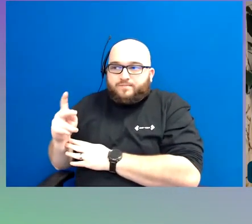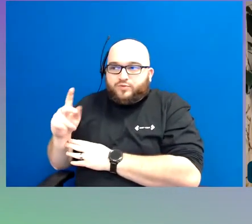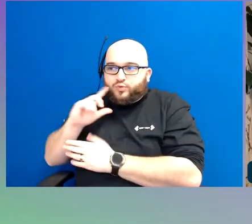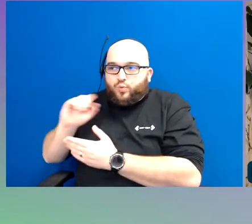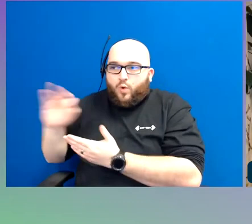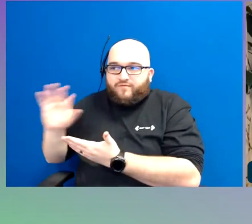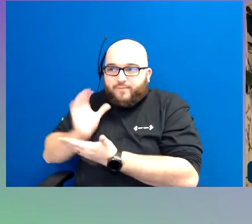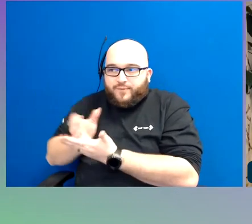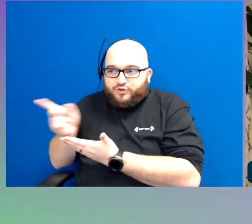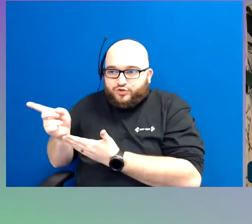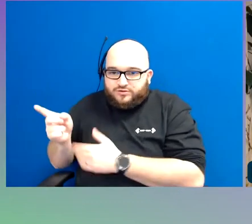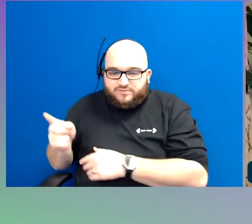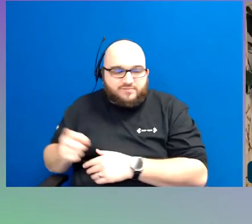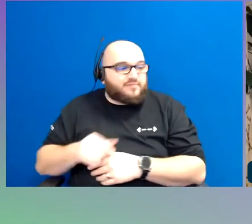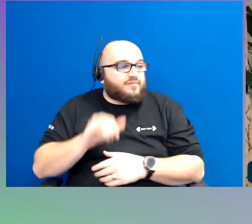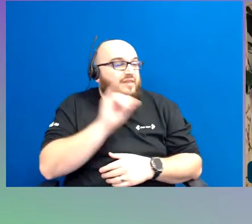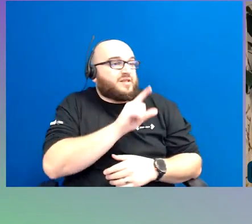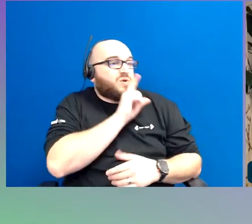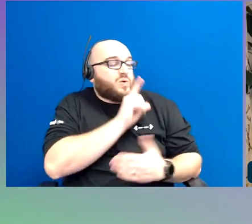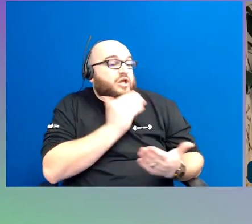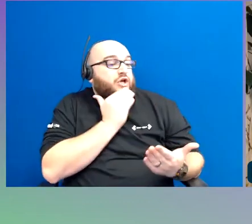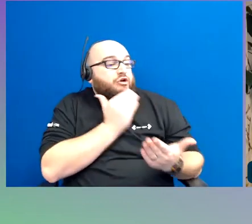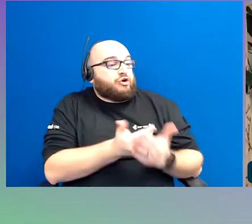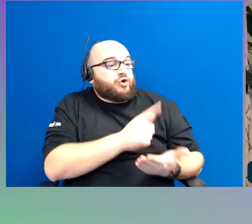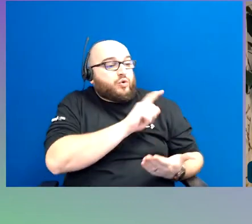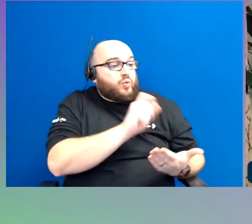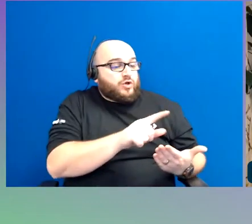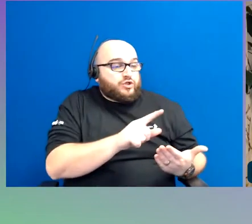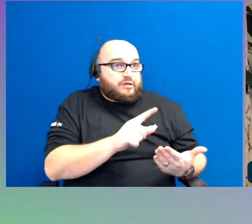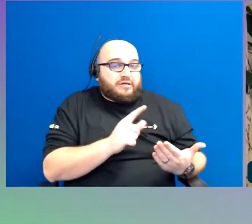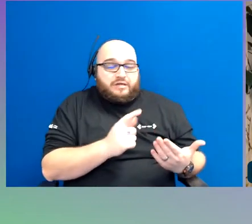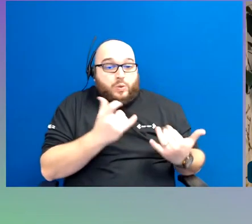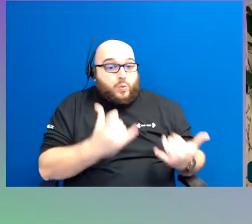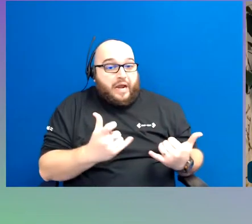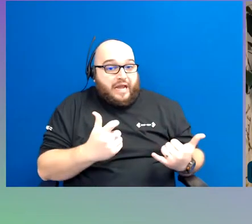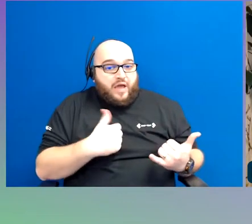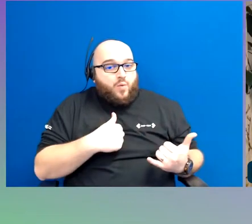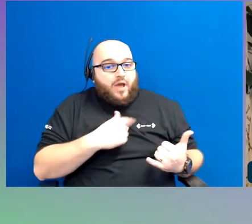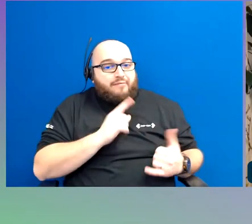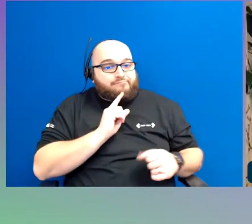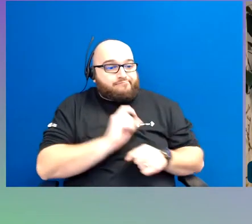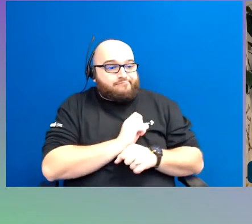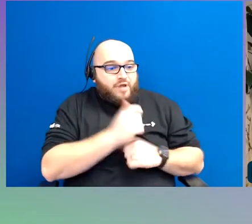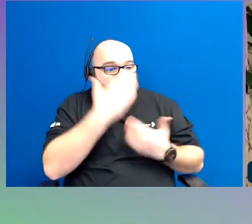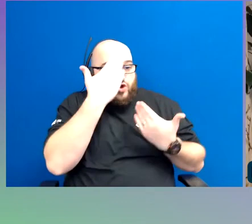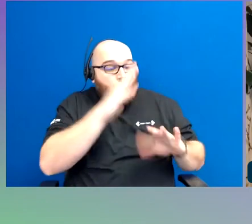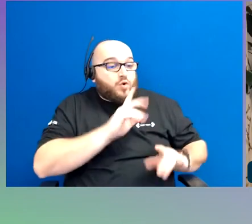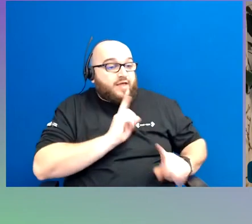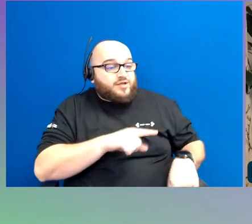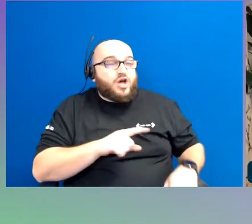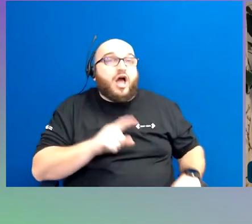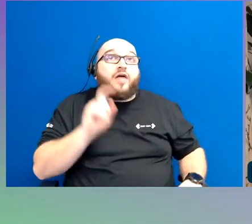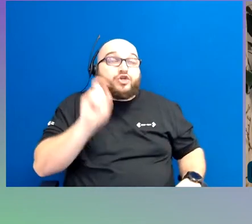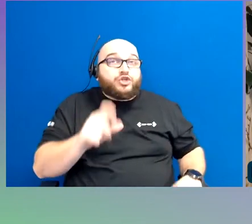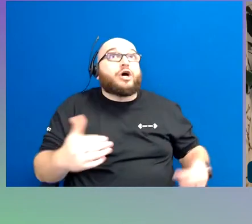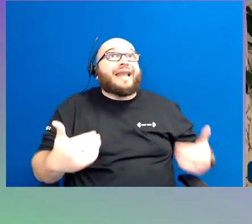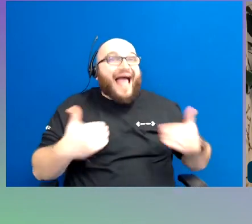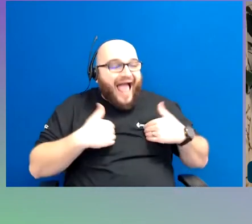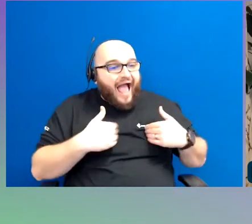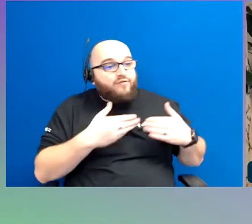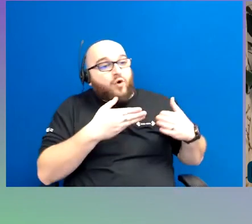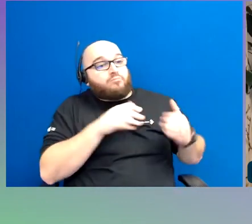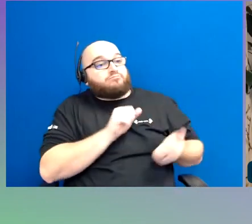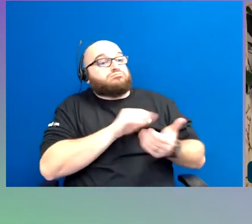That is a really good question, which sadly I do not know the answer to, but there should be ways.